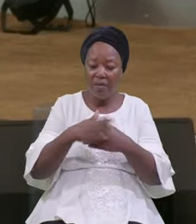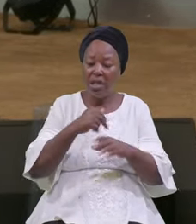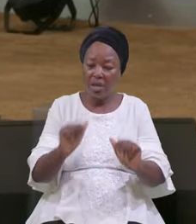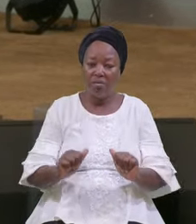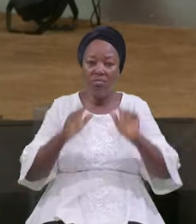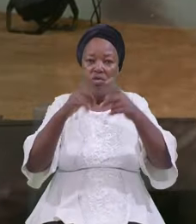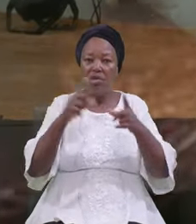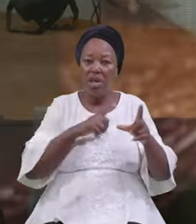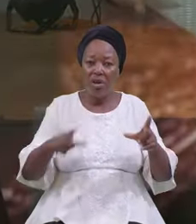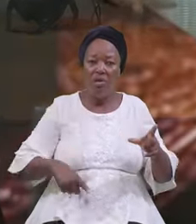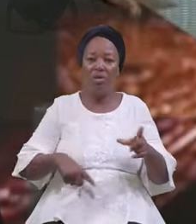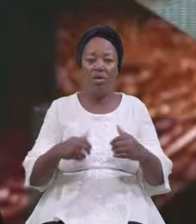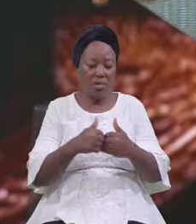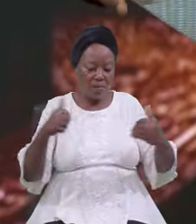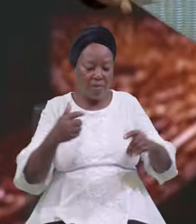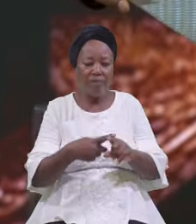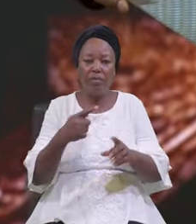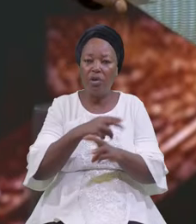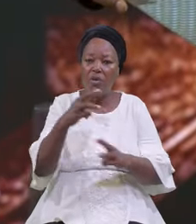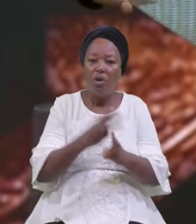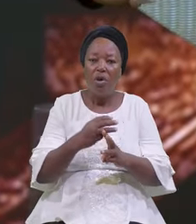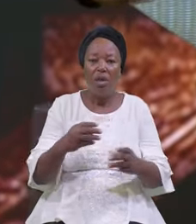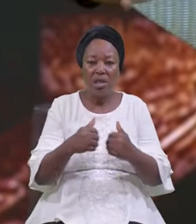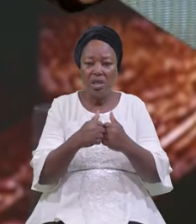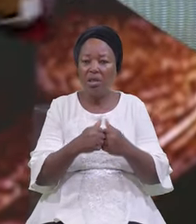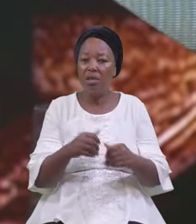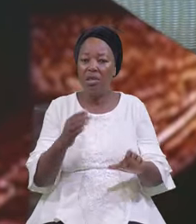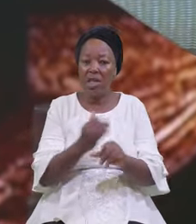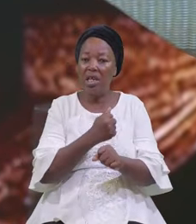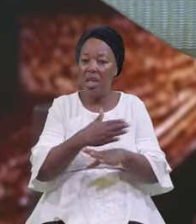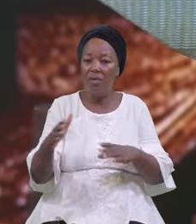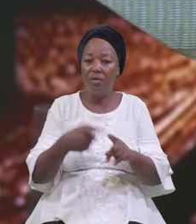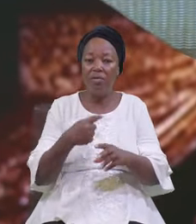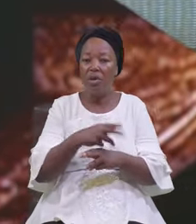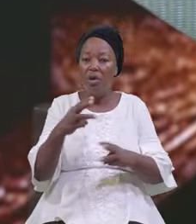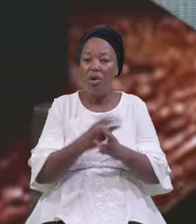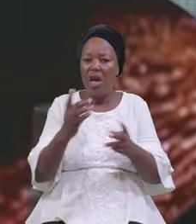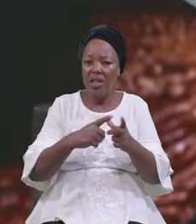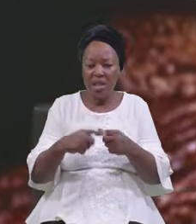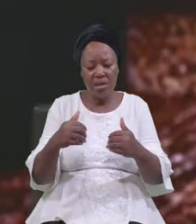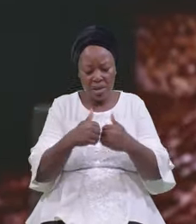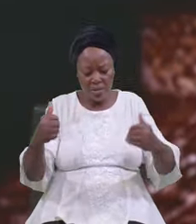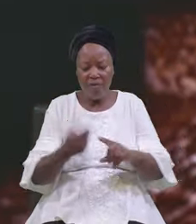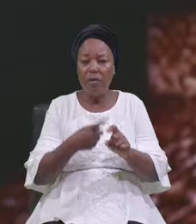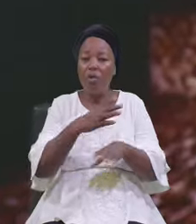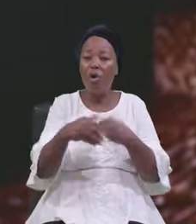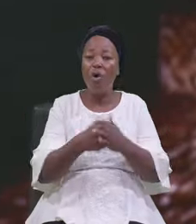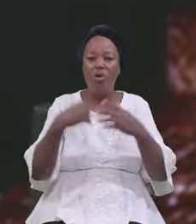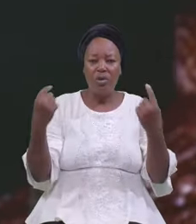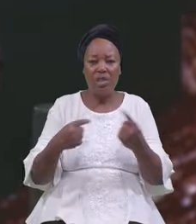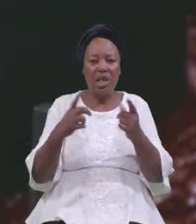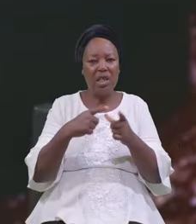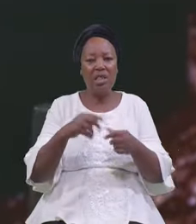Lord, severed from the world, separated from the world, and separated from their sin. It's after that separation, after